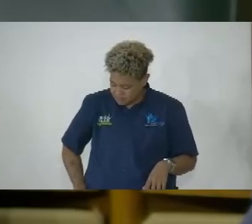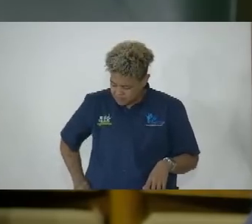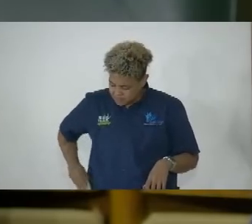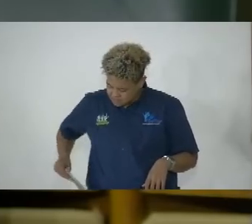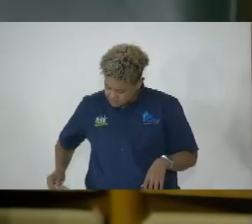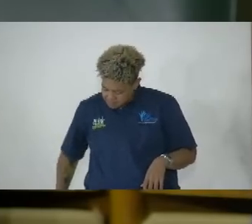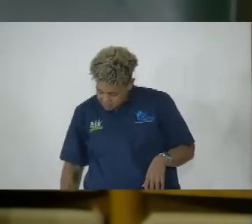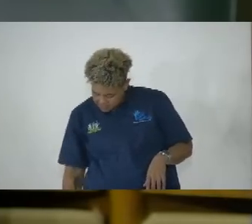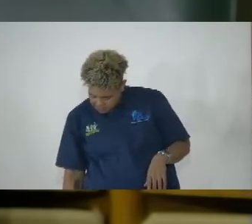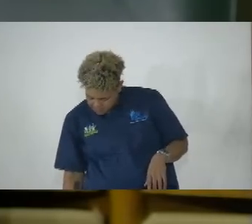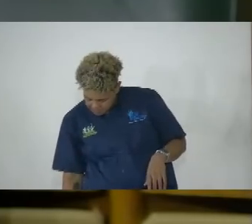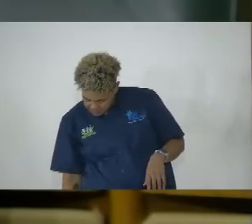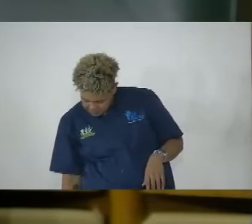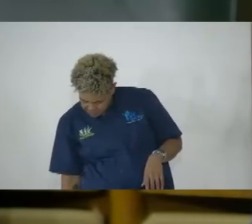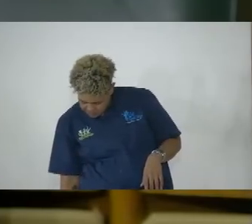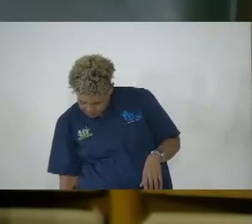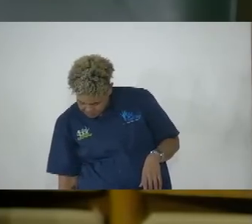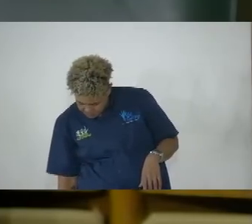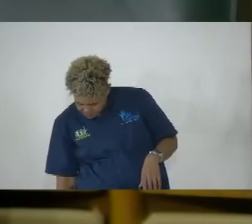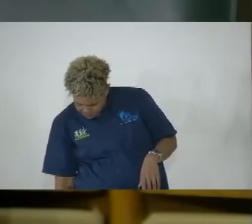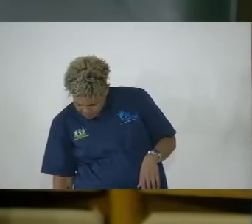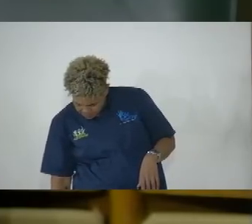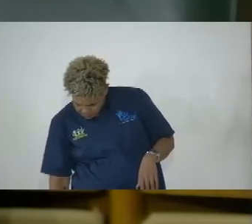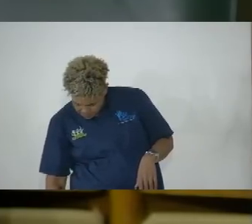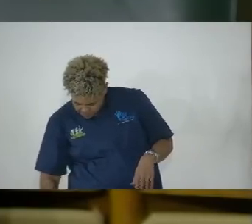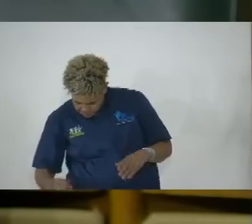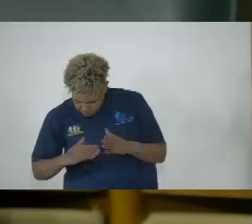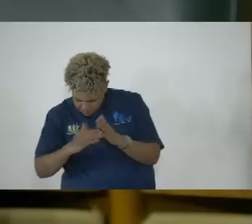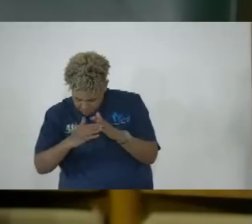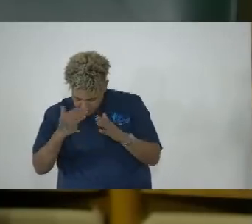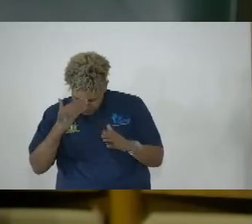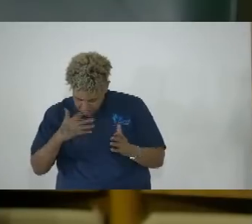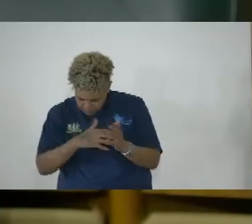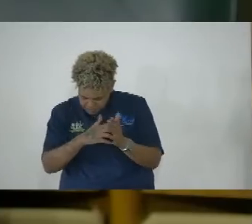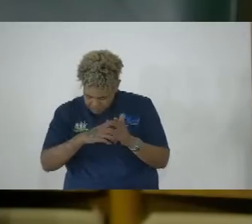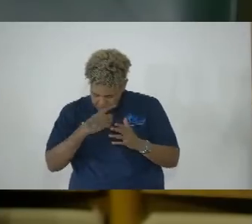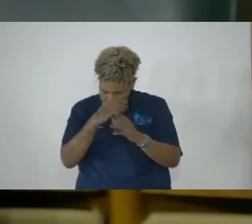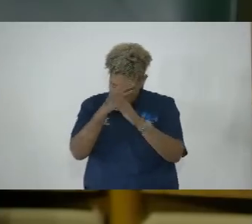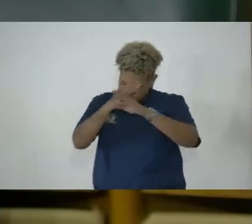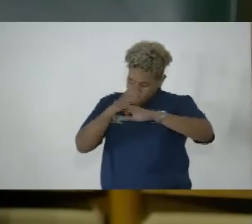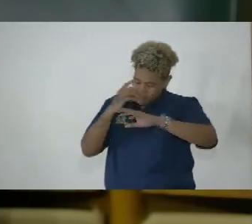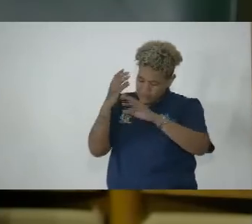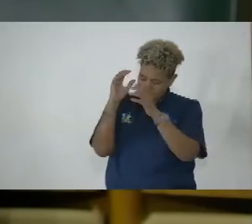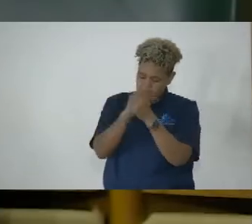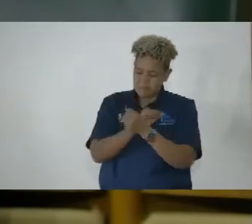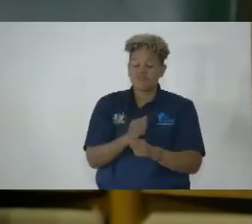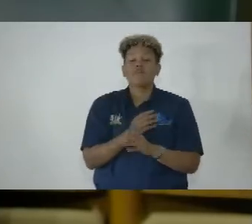be vulnerable. Mr. President, it prevents the damaging of property owned by and the